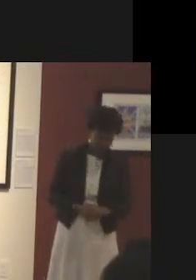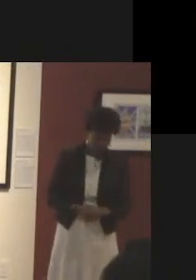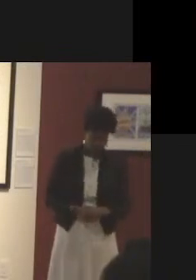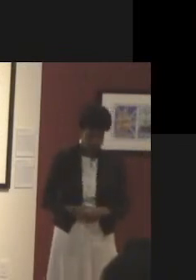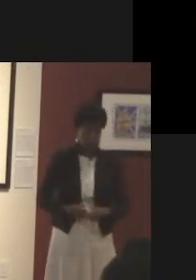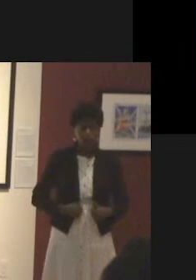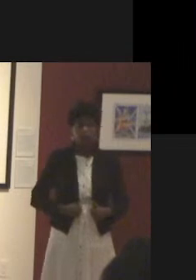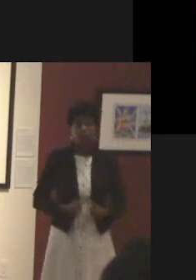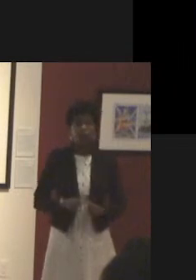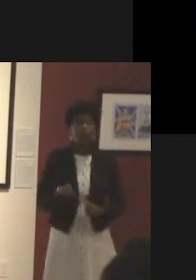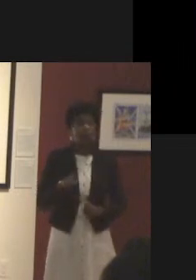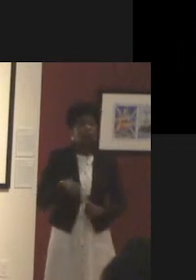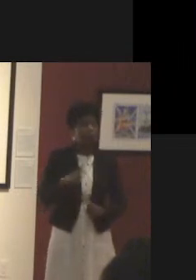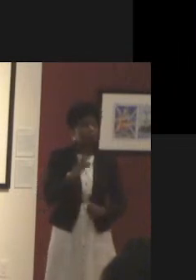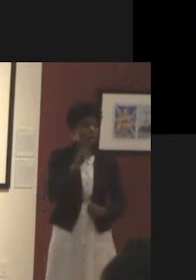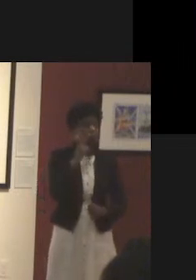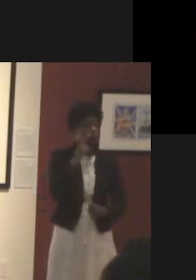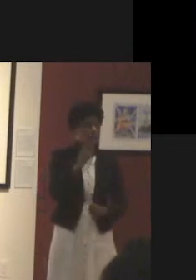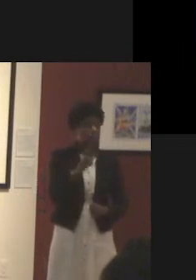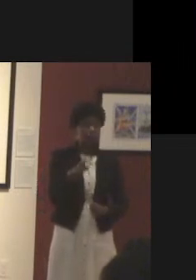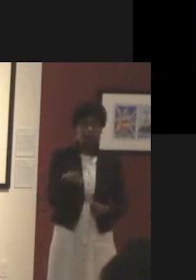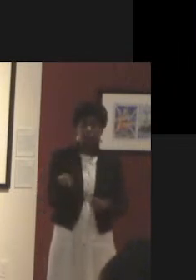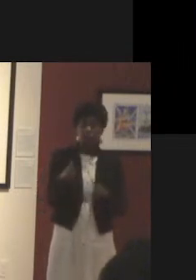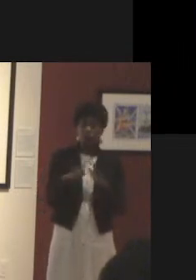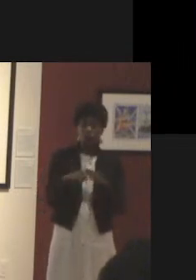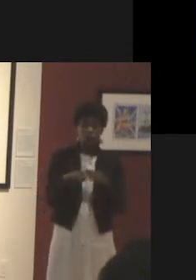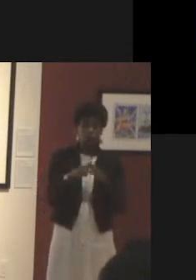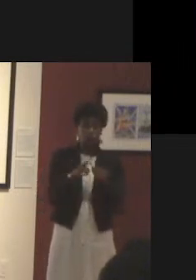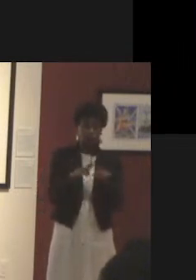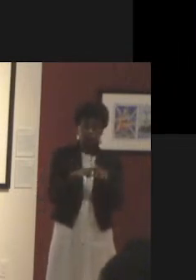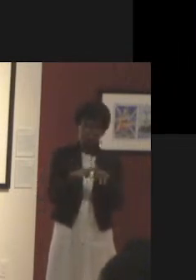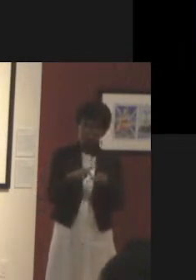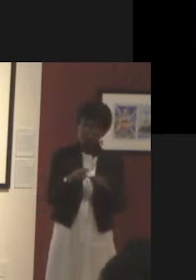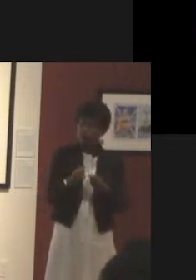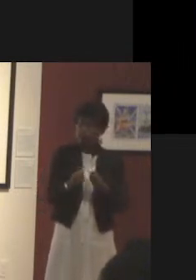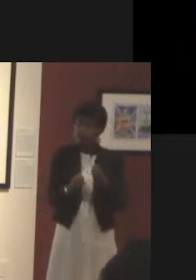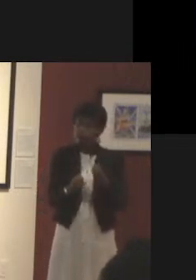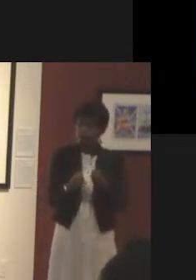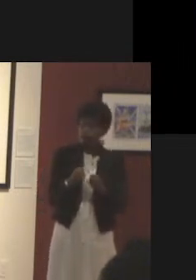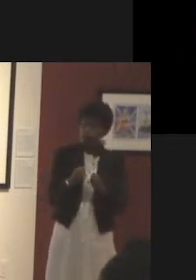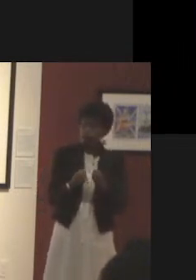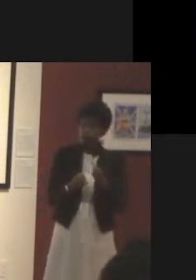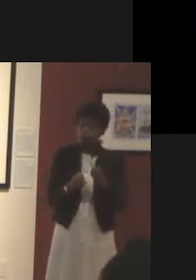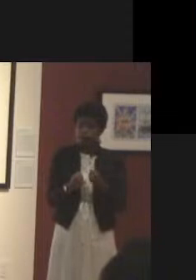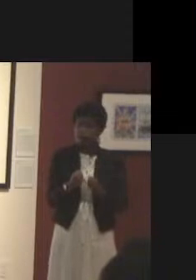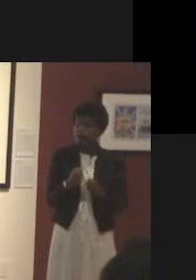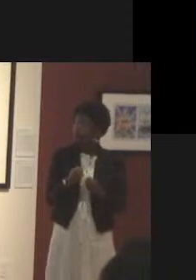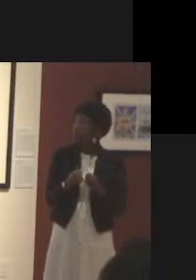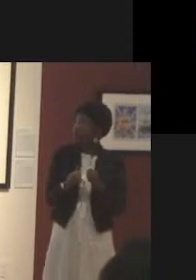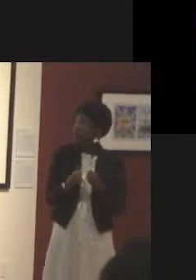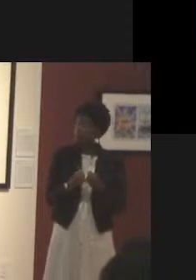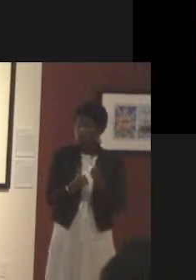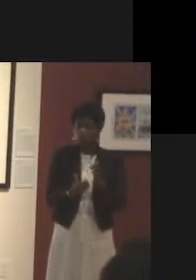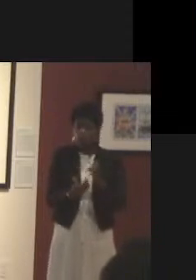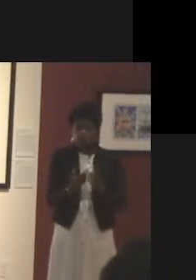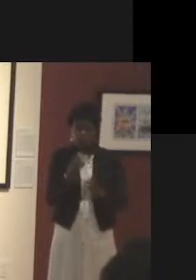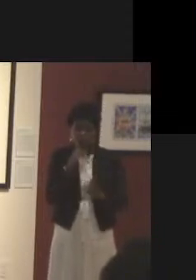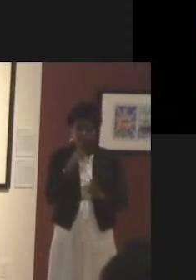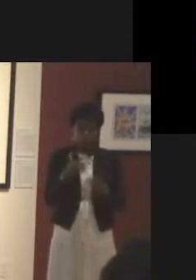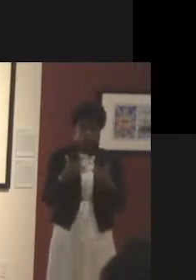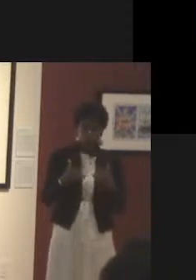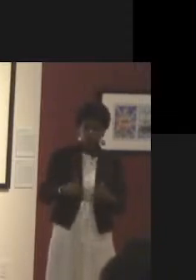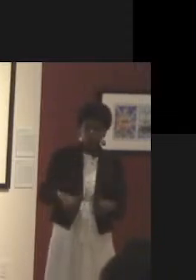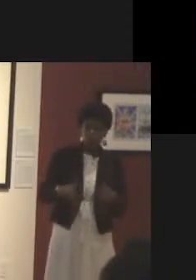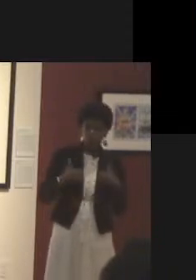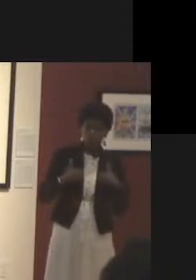So as you can see here, they actually begin in unison. They pump their arms, right, of these nude bodies. We see them inhaling